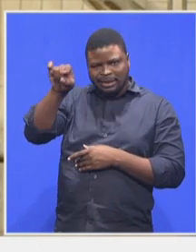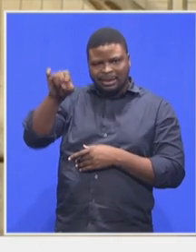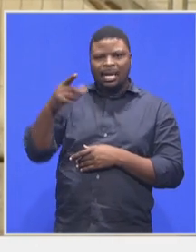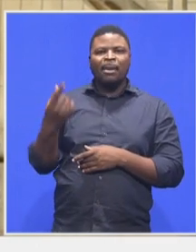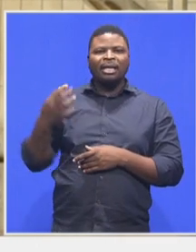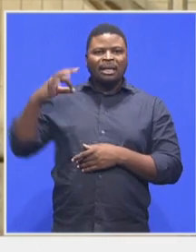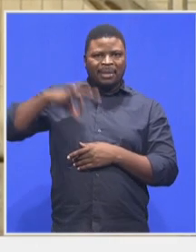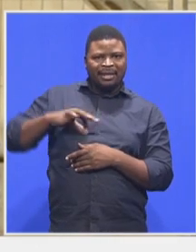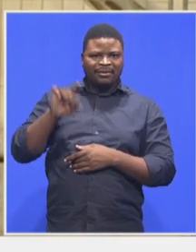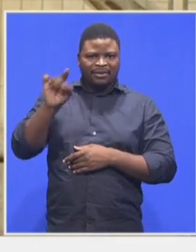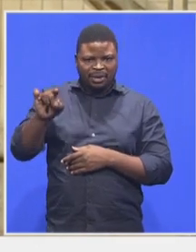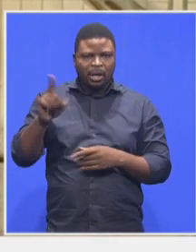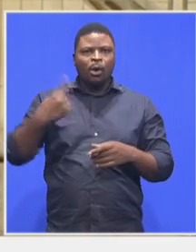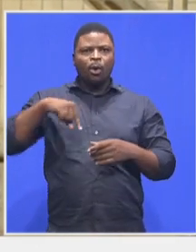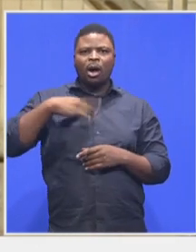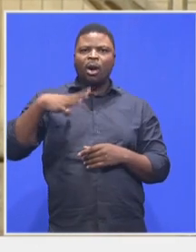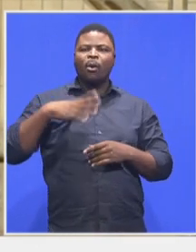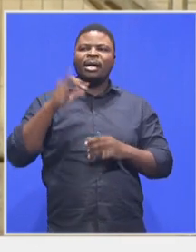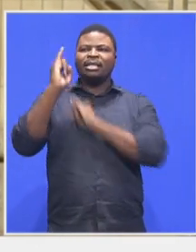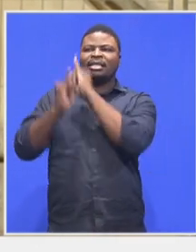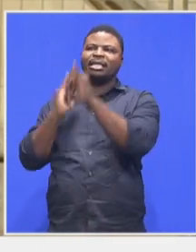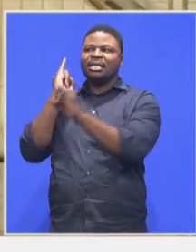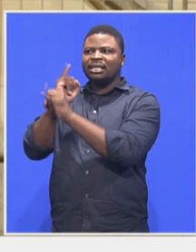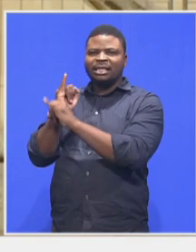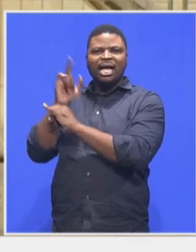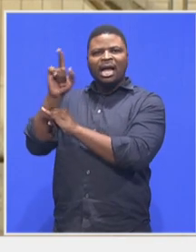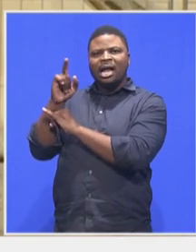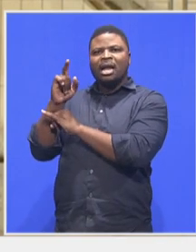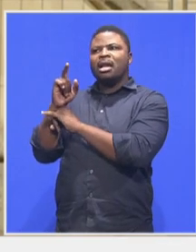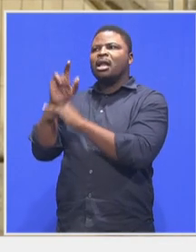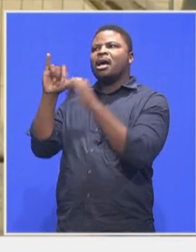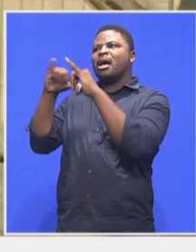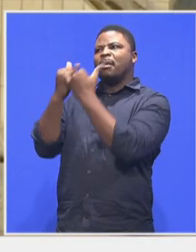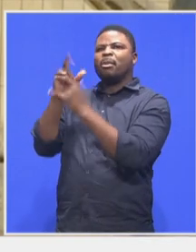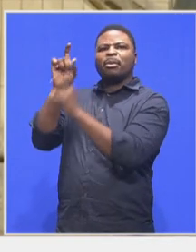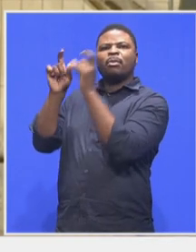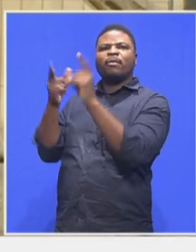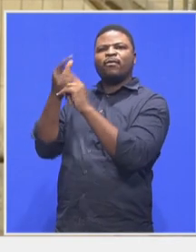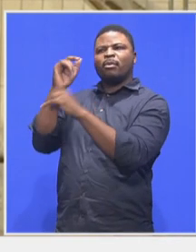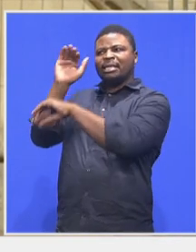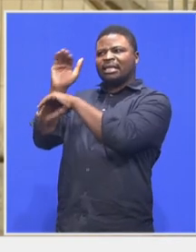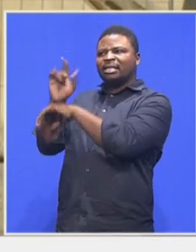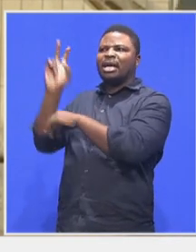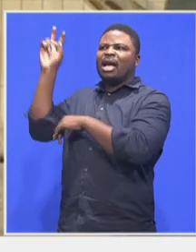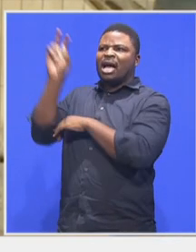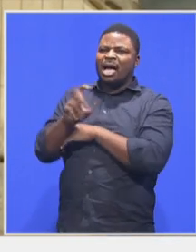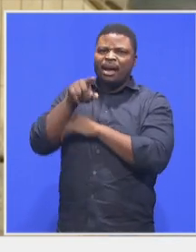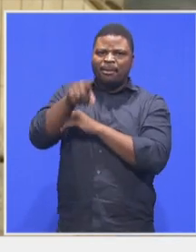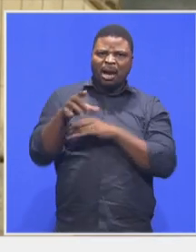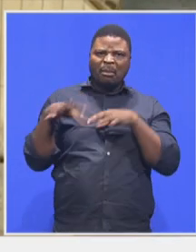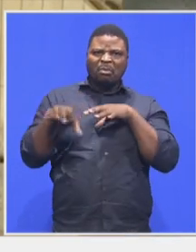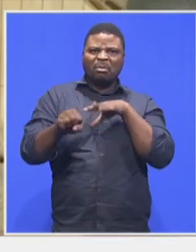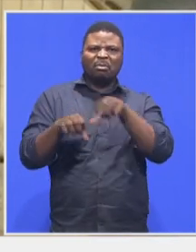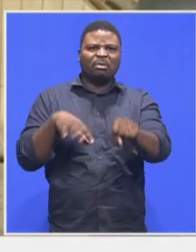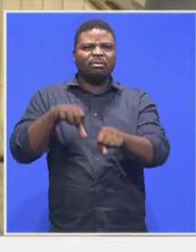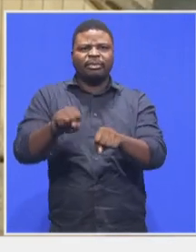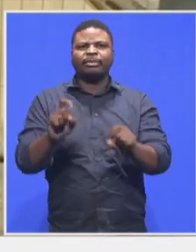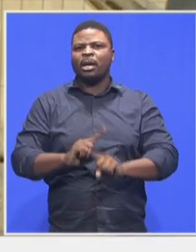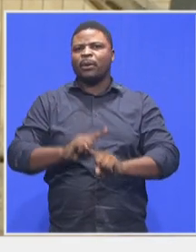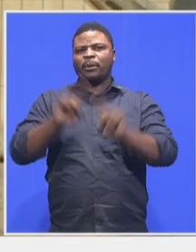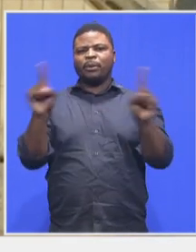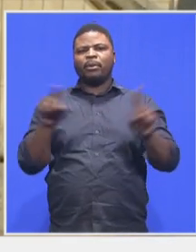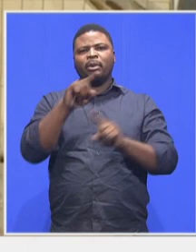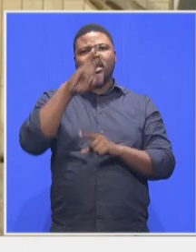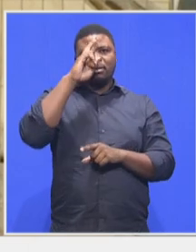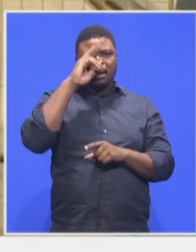multinational companies coming in and then excluding our people who understand how that thing works. You know that in these days, cannabis